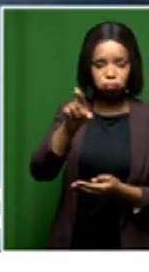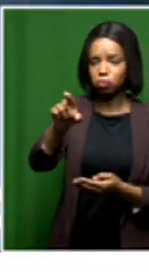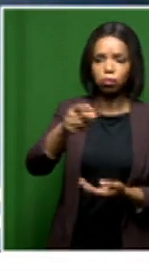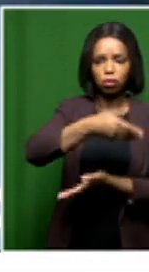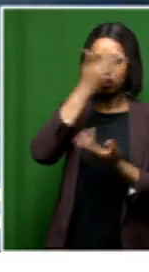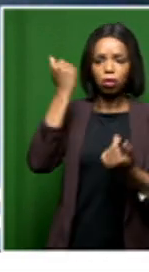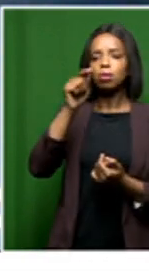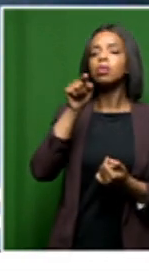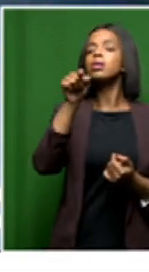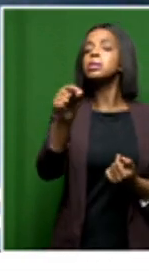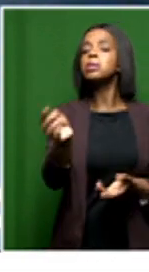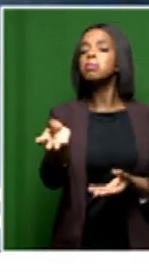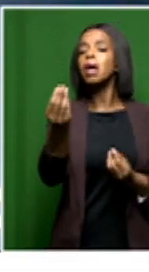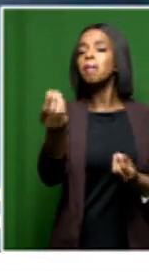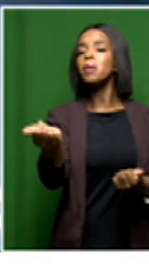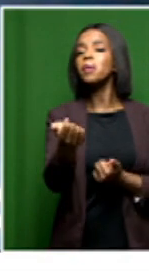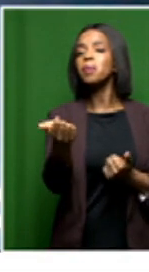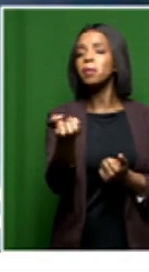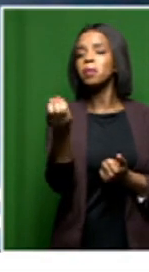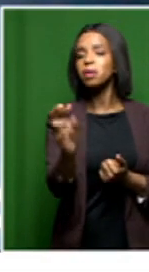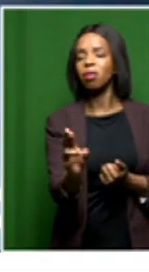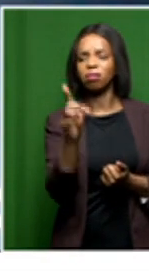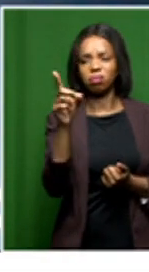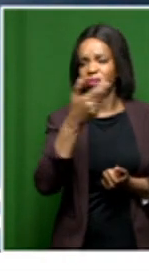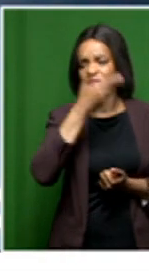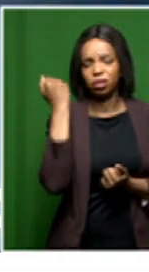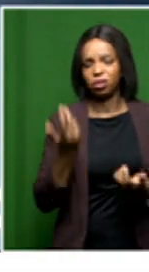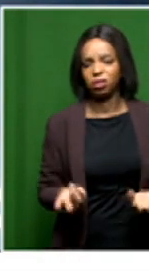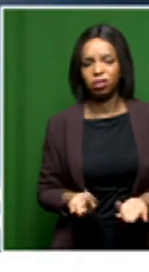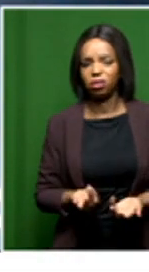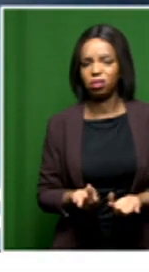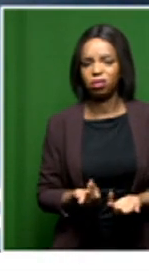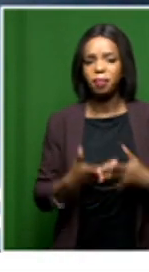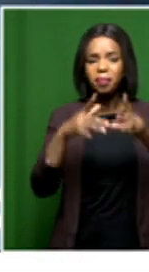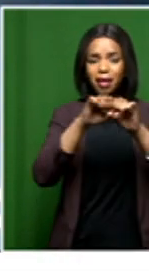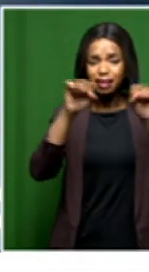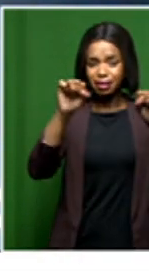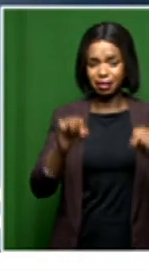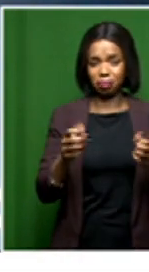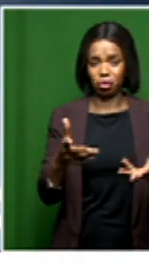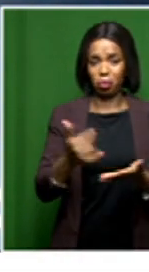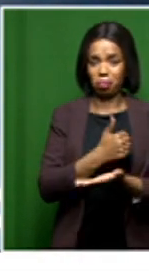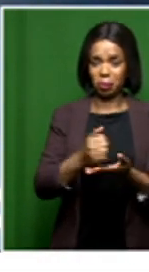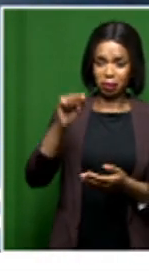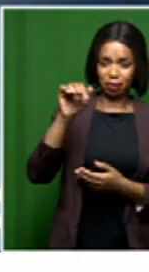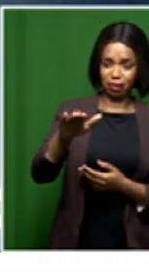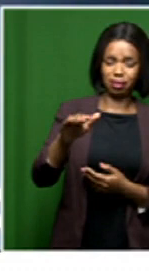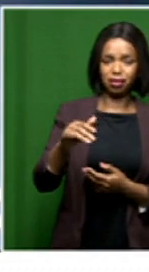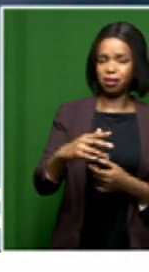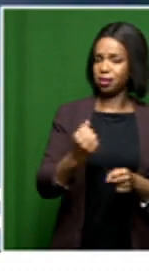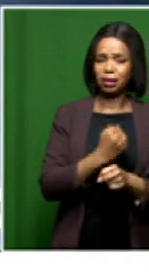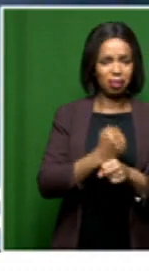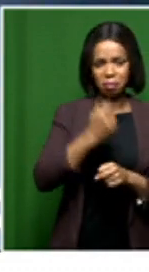a system like this is just really it doesn't make sense. I mean, this is a very, very